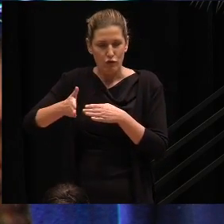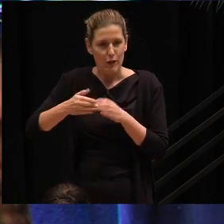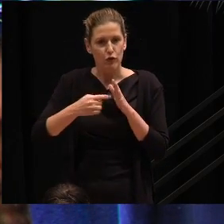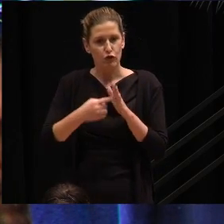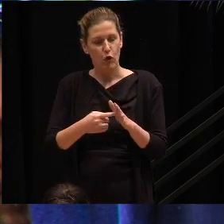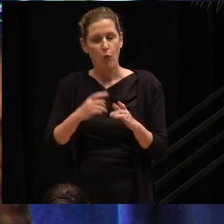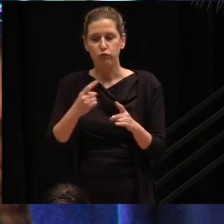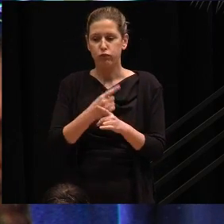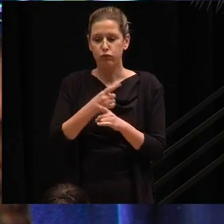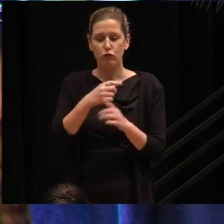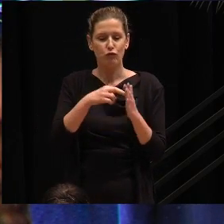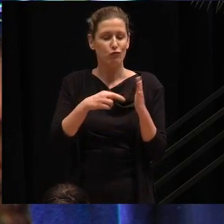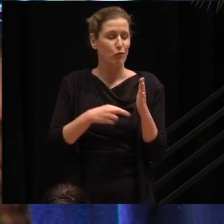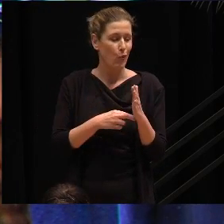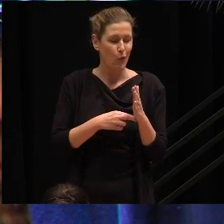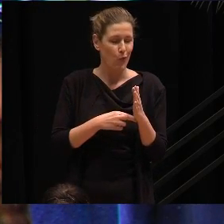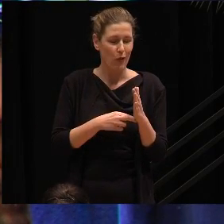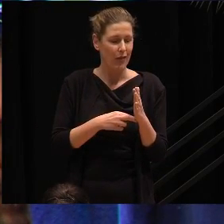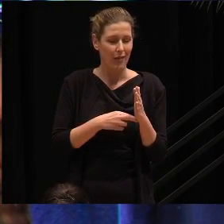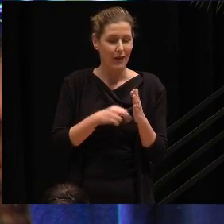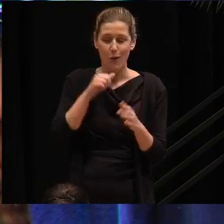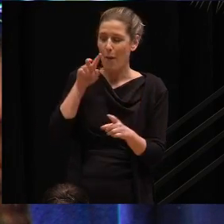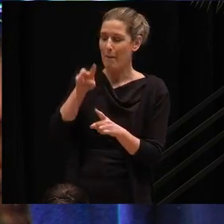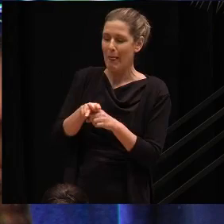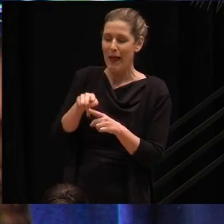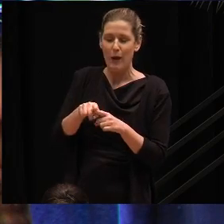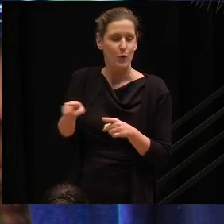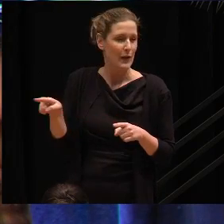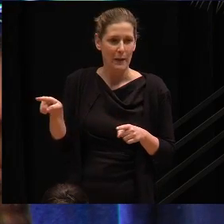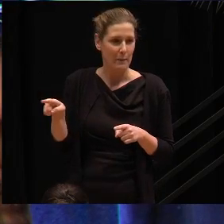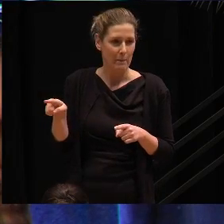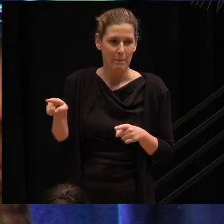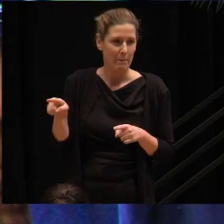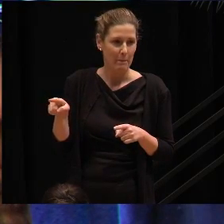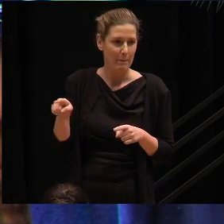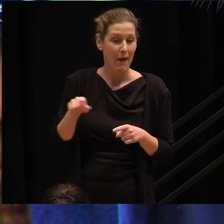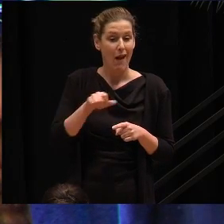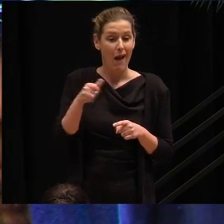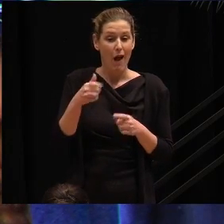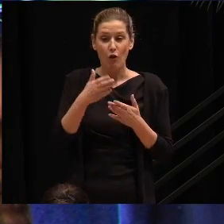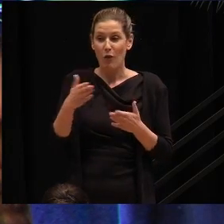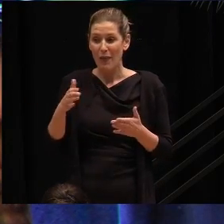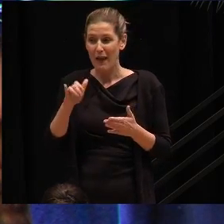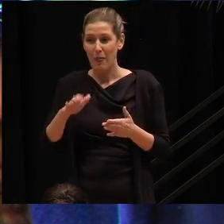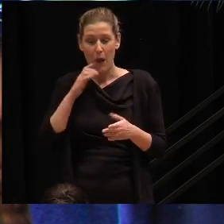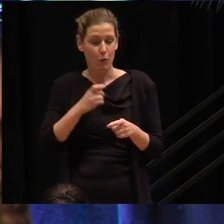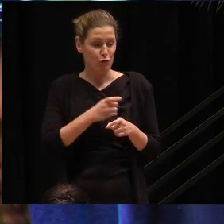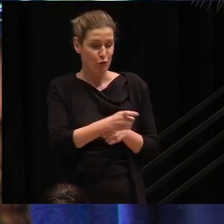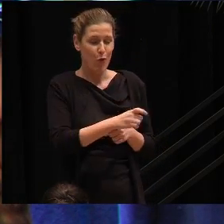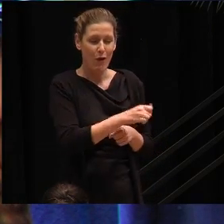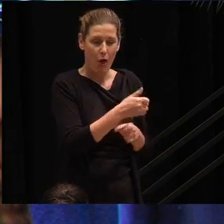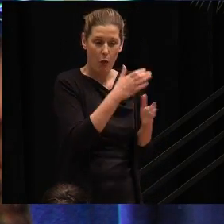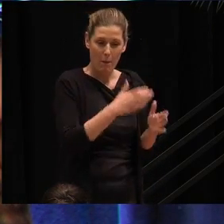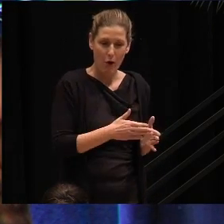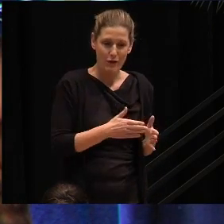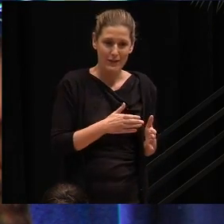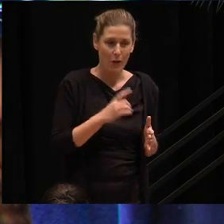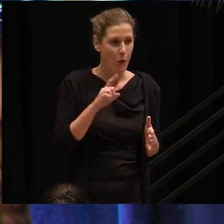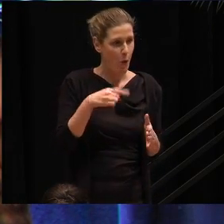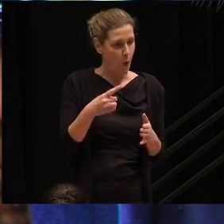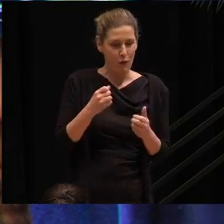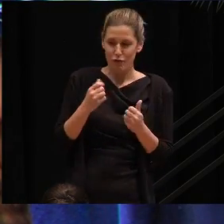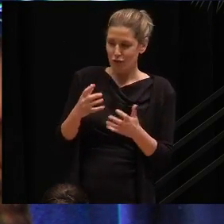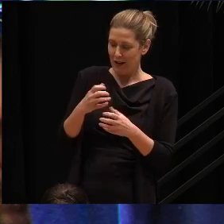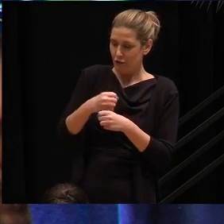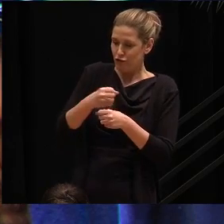the political game do not apply to him. Episodes that would come near ruining any other man have only made him stronger. His supporters do not